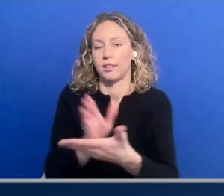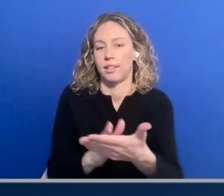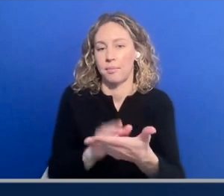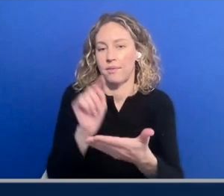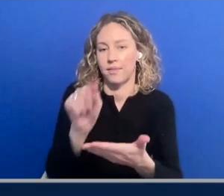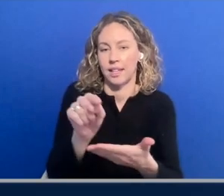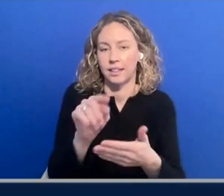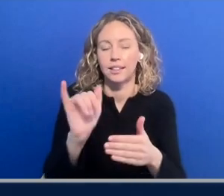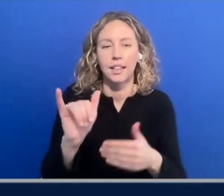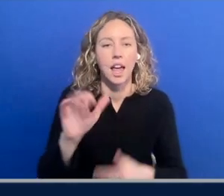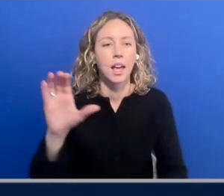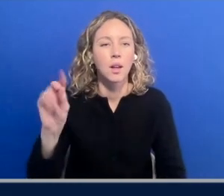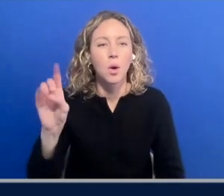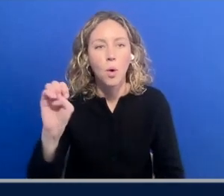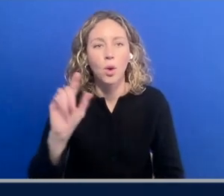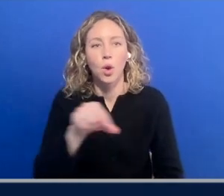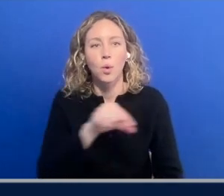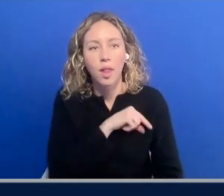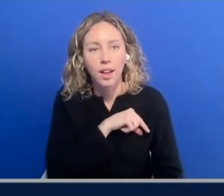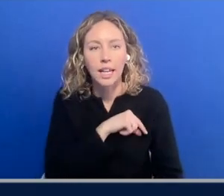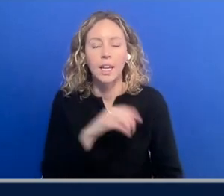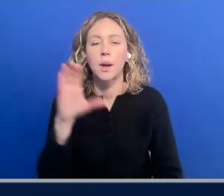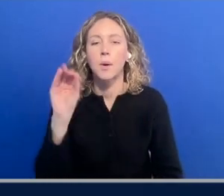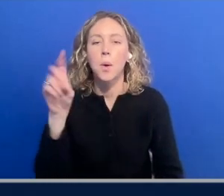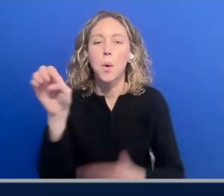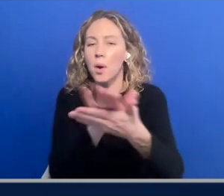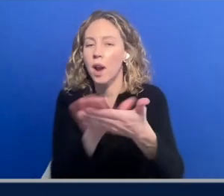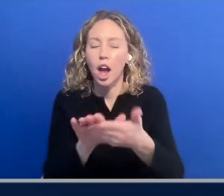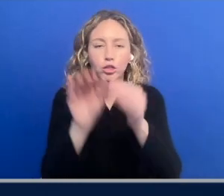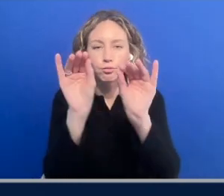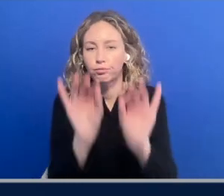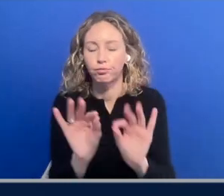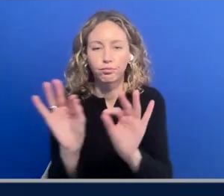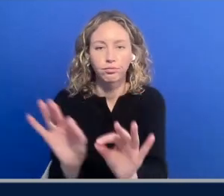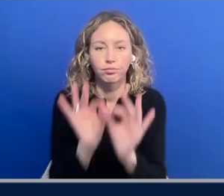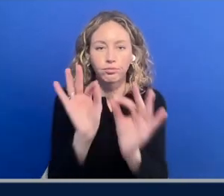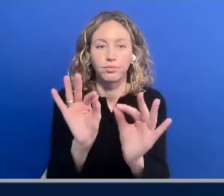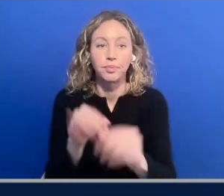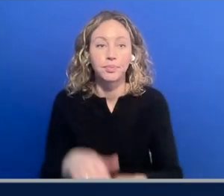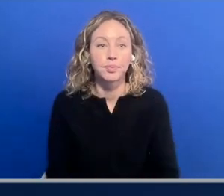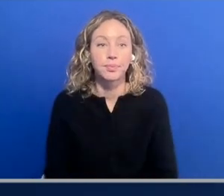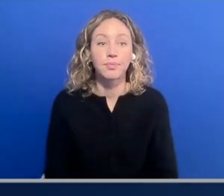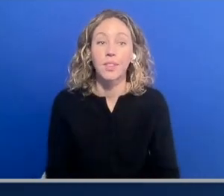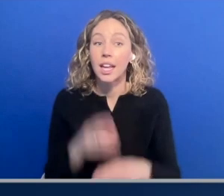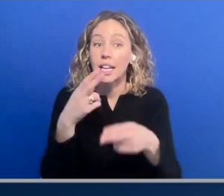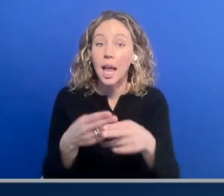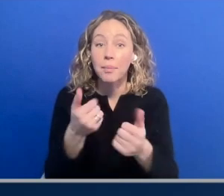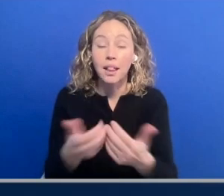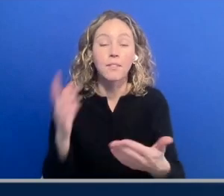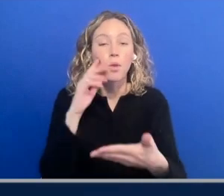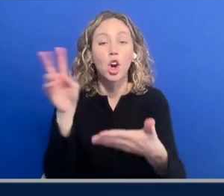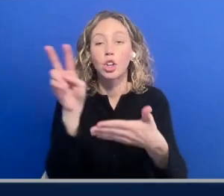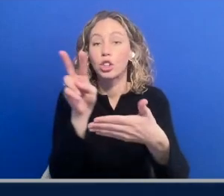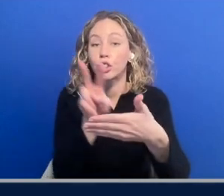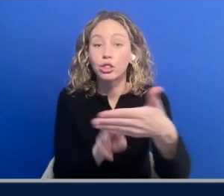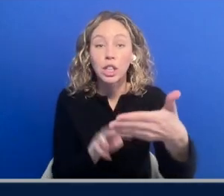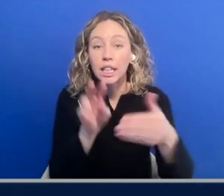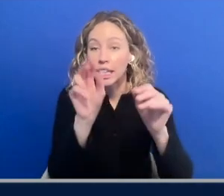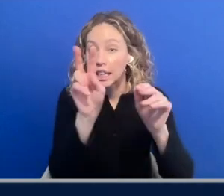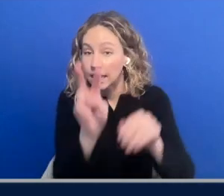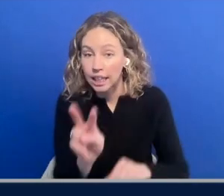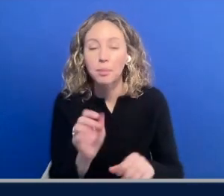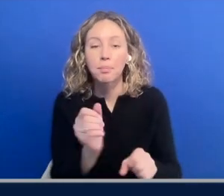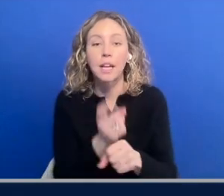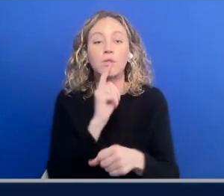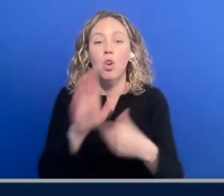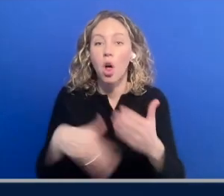code quality or code hygiene kind of things. Yeah, so Okay, got it. naming, anything around readability, those are the kinds of things that we are flagging. Standardizing those conventions.